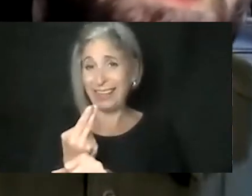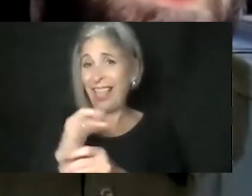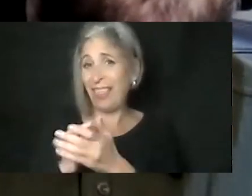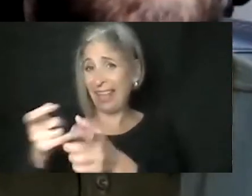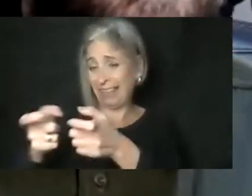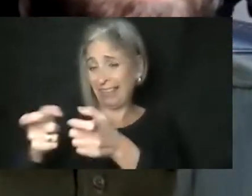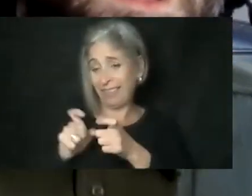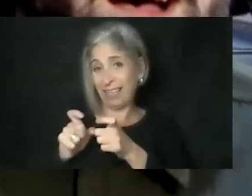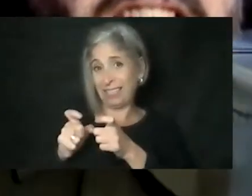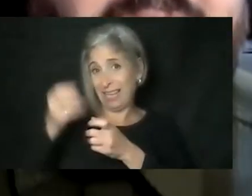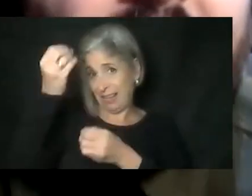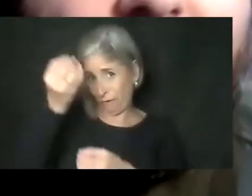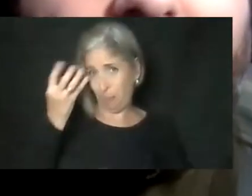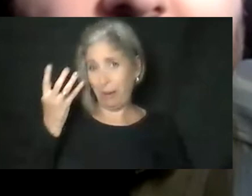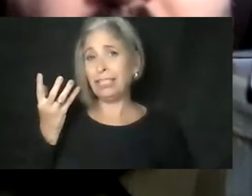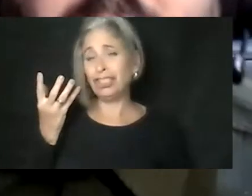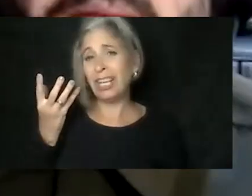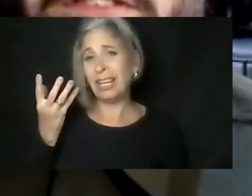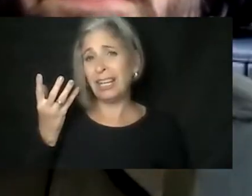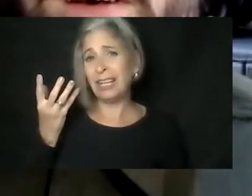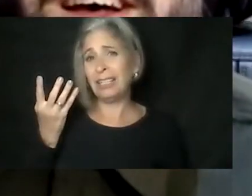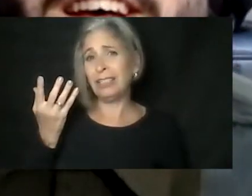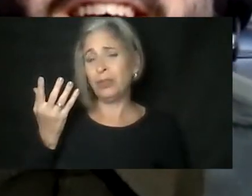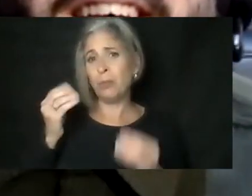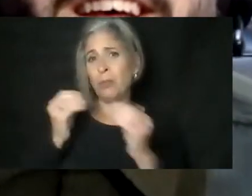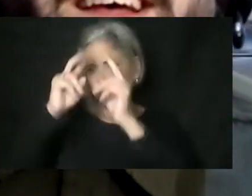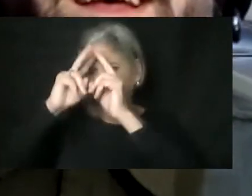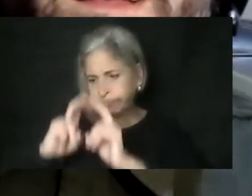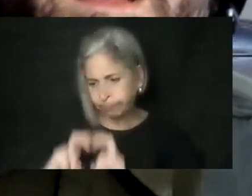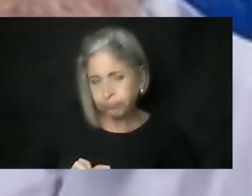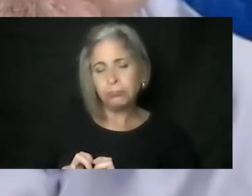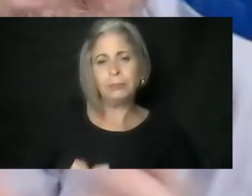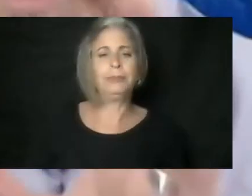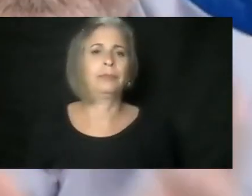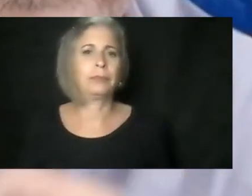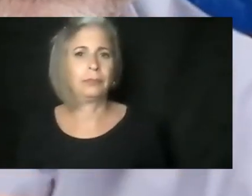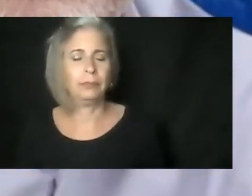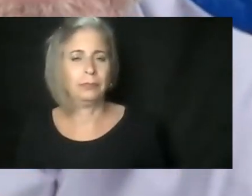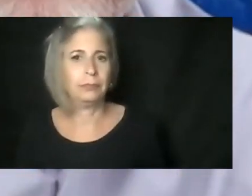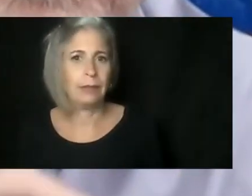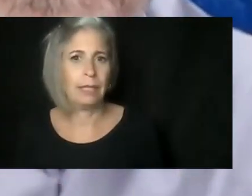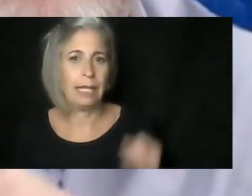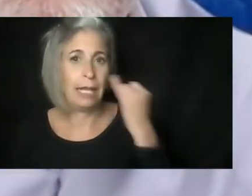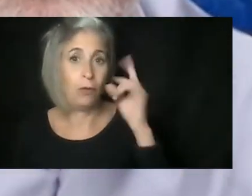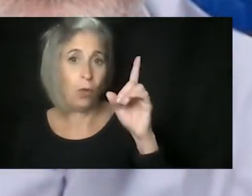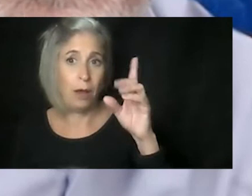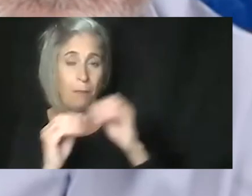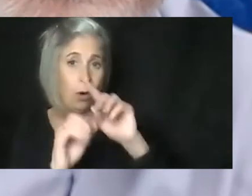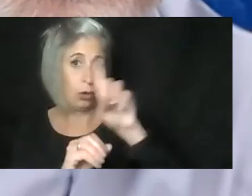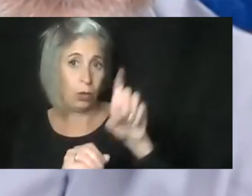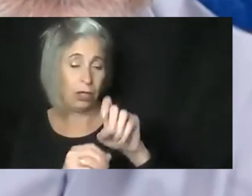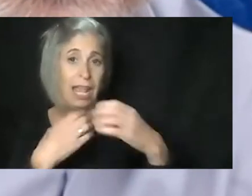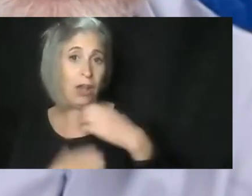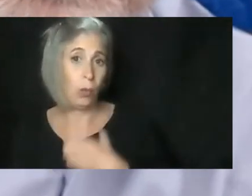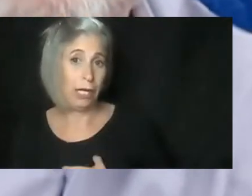us insight into further refinements. If there's one more question I would wish for,